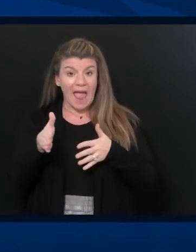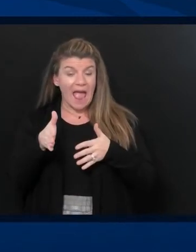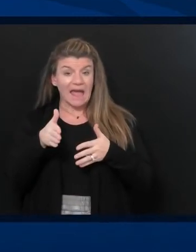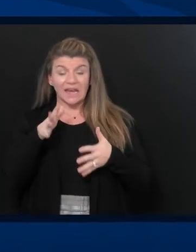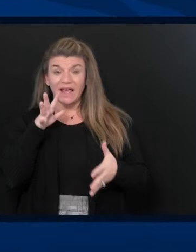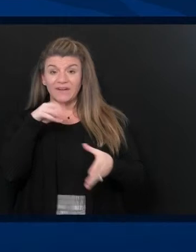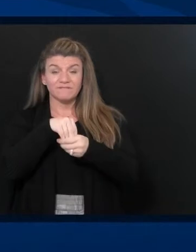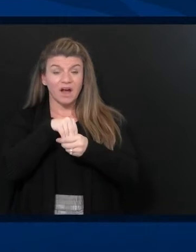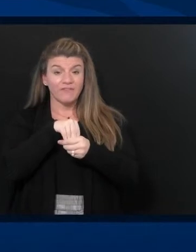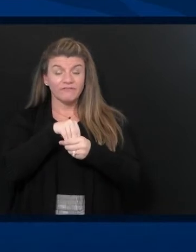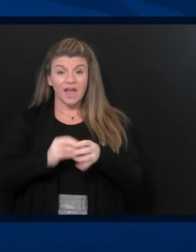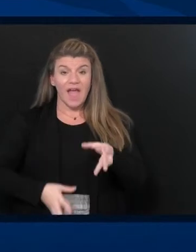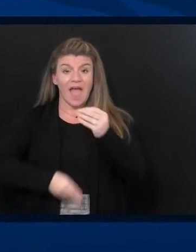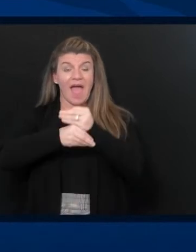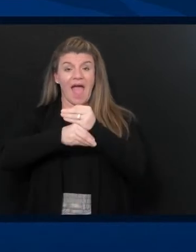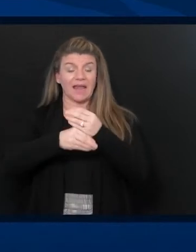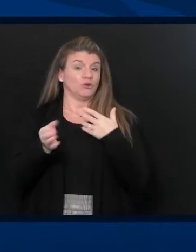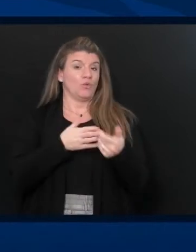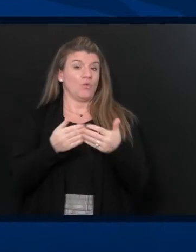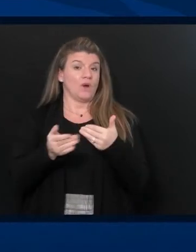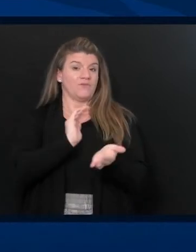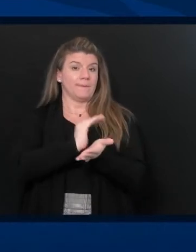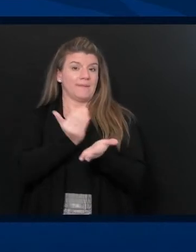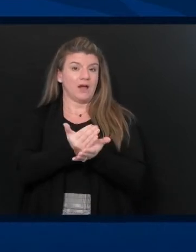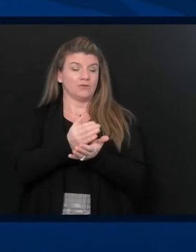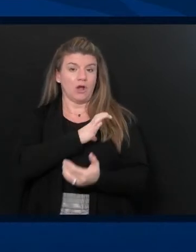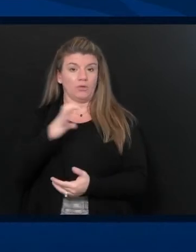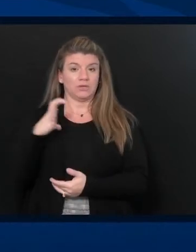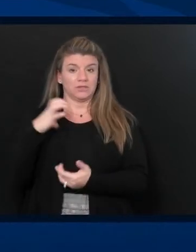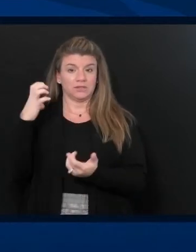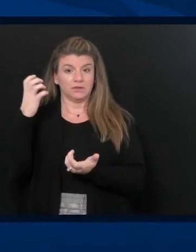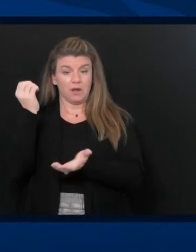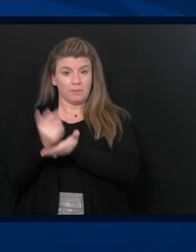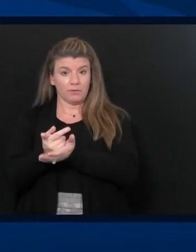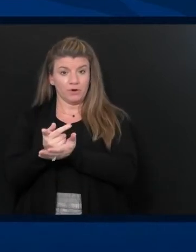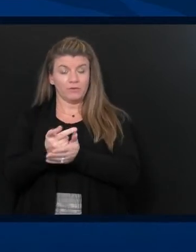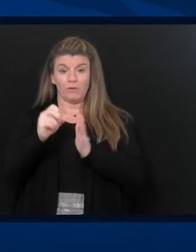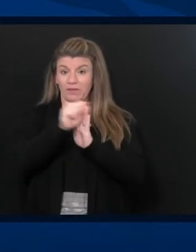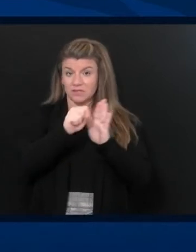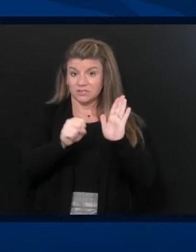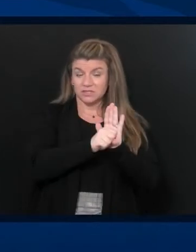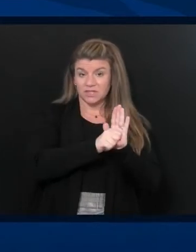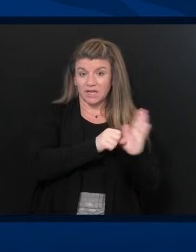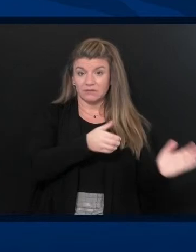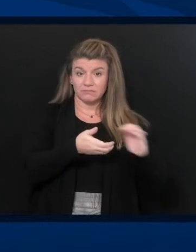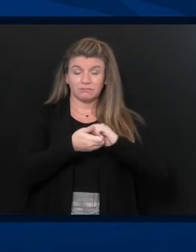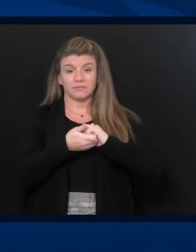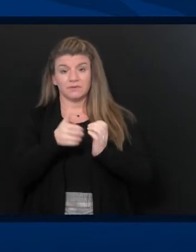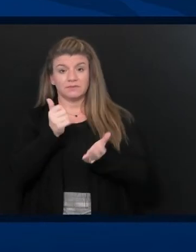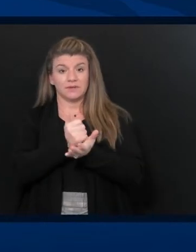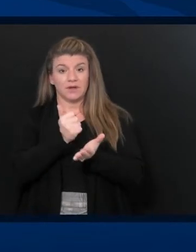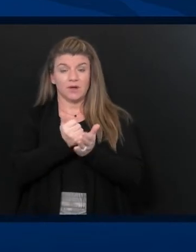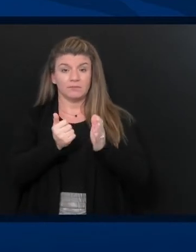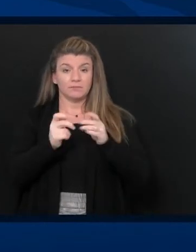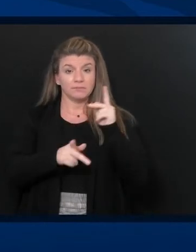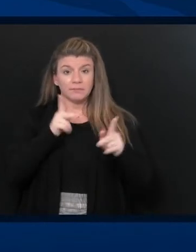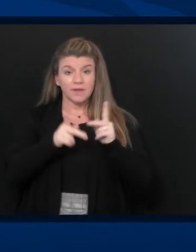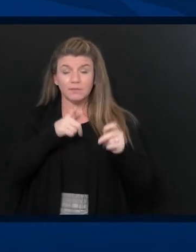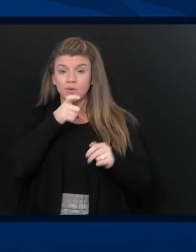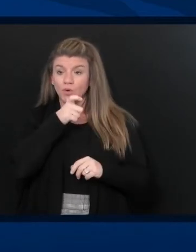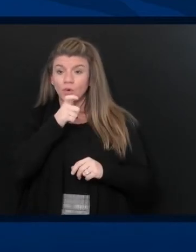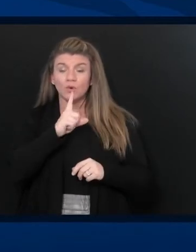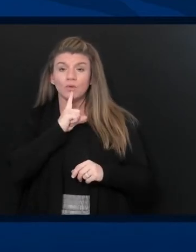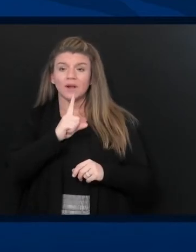involving adding to the whatever amount comes out of Congress with a state share that would help beef that up and help people who are